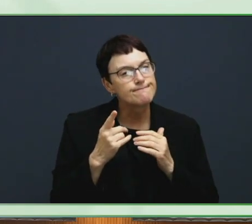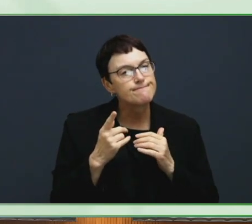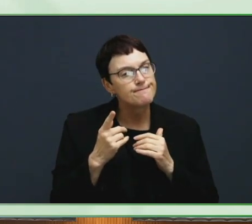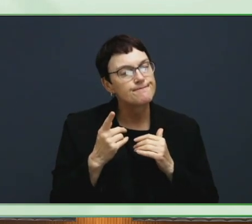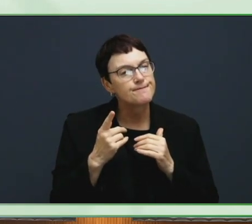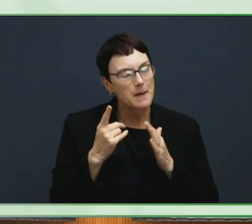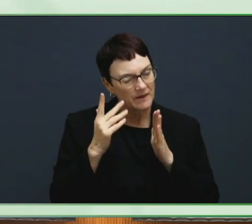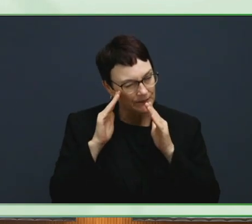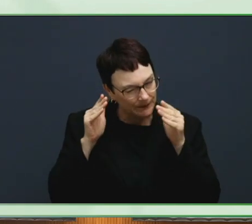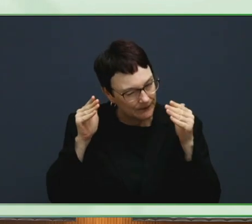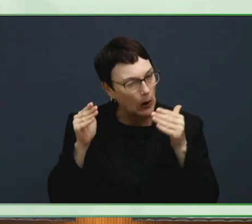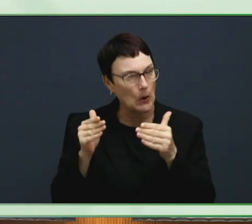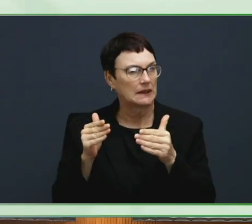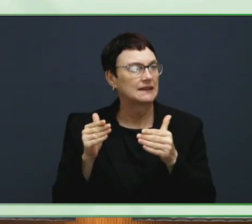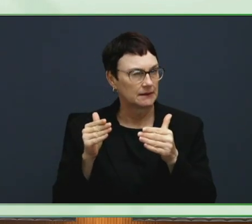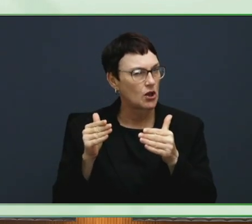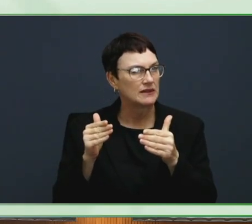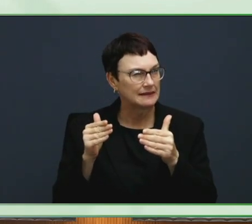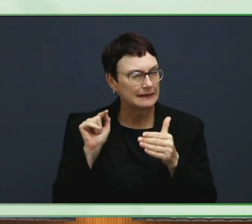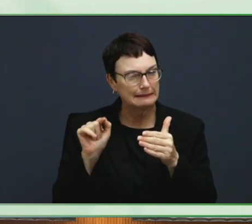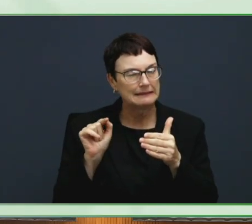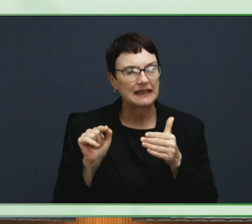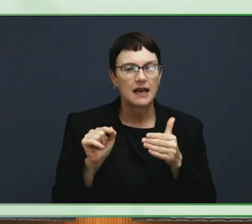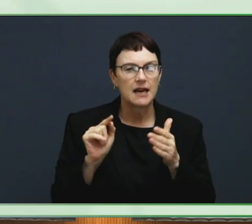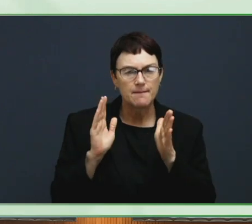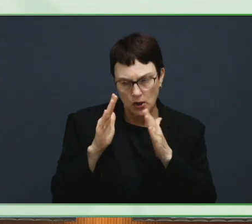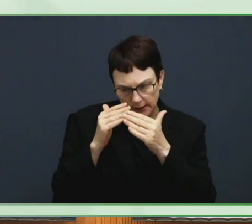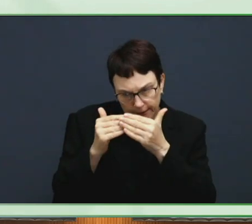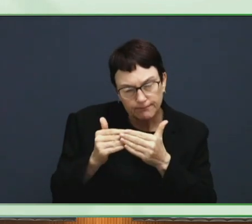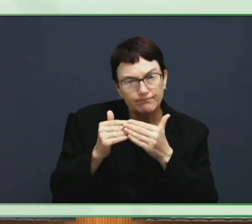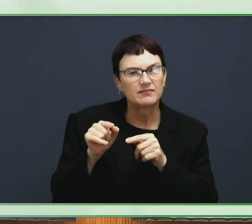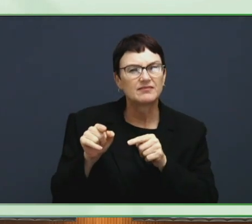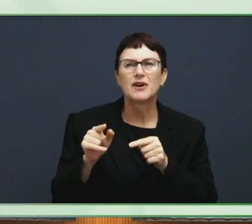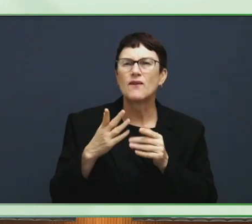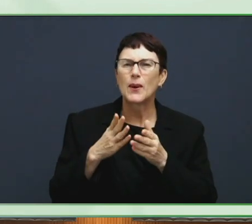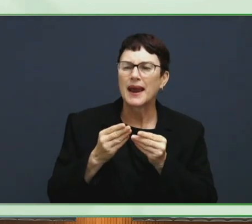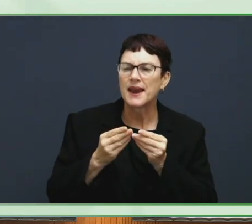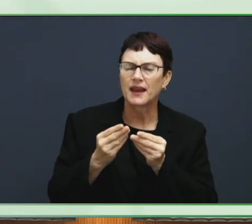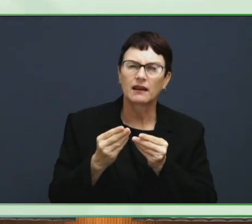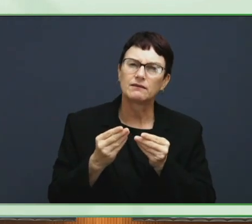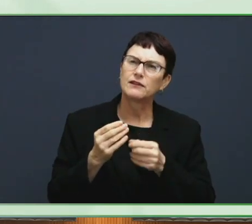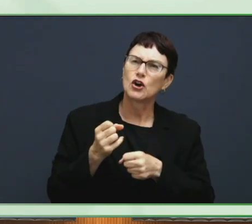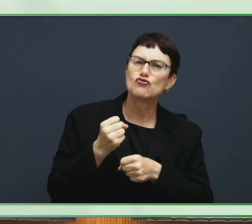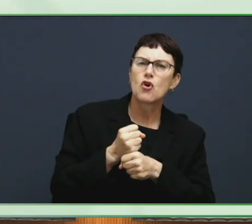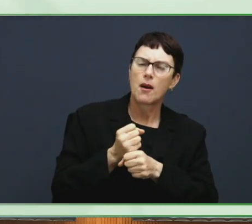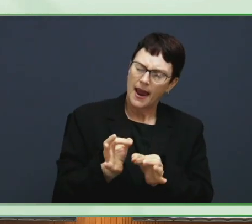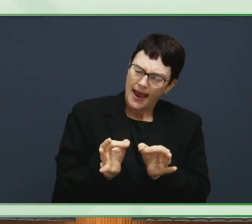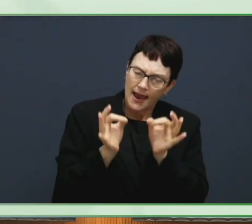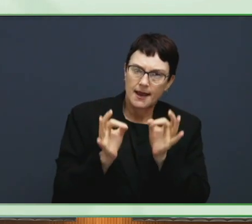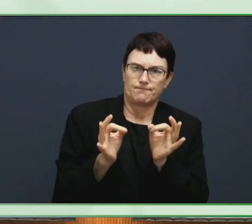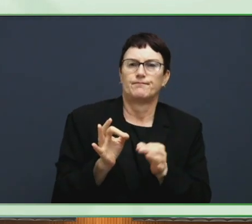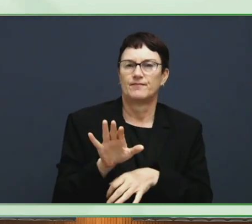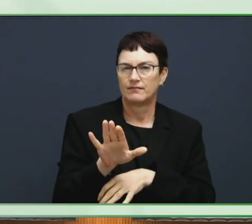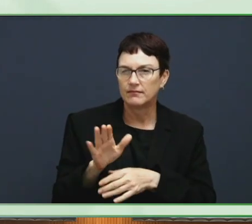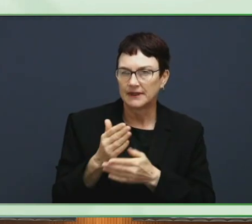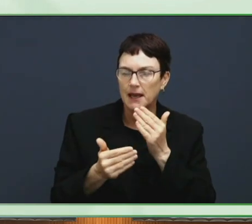more care to create proper jobs for the women with disabilities.